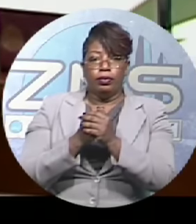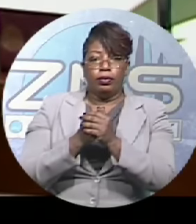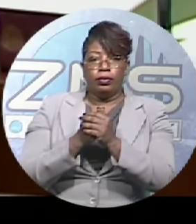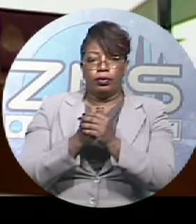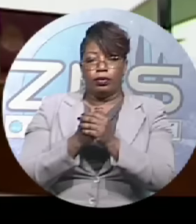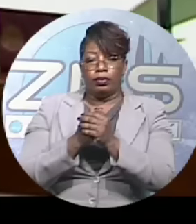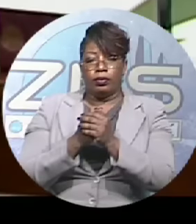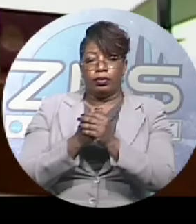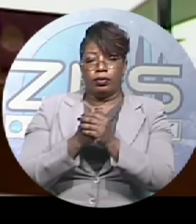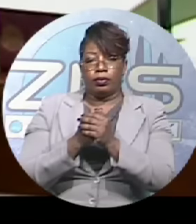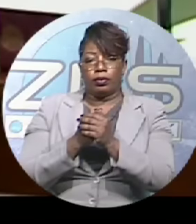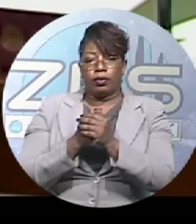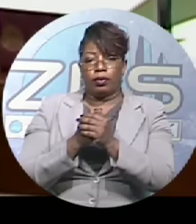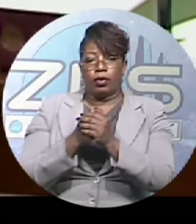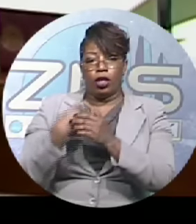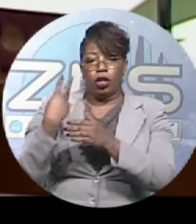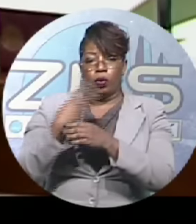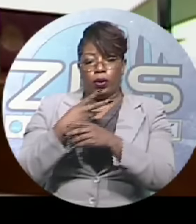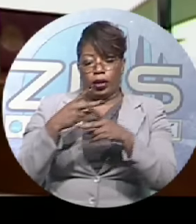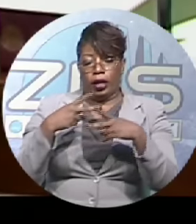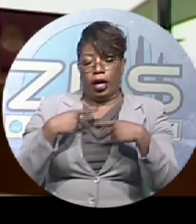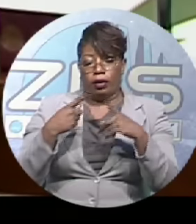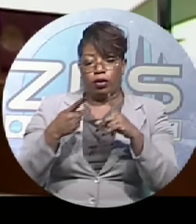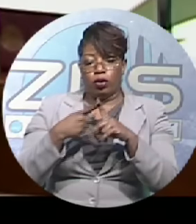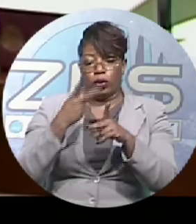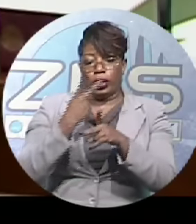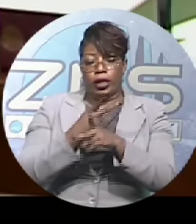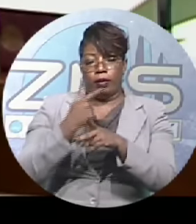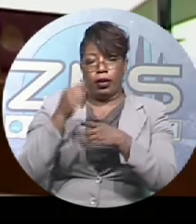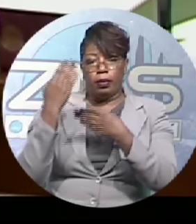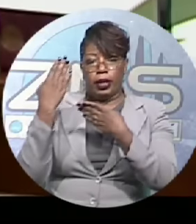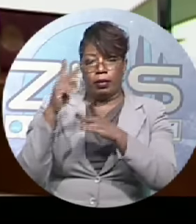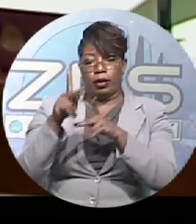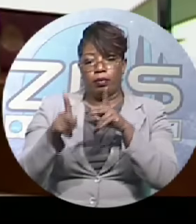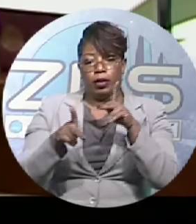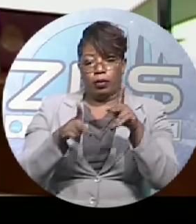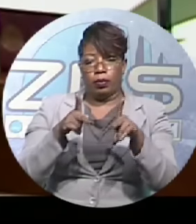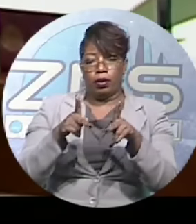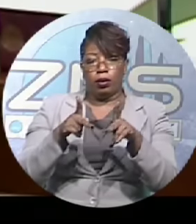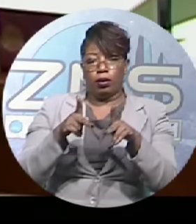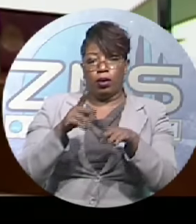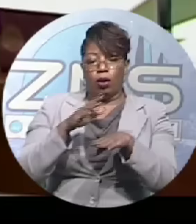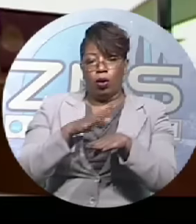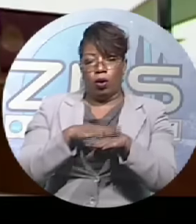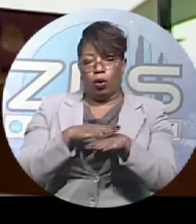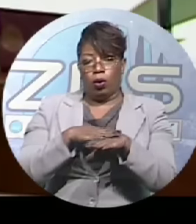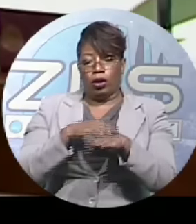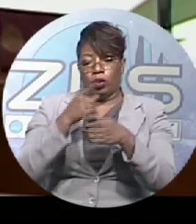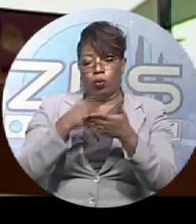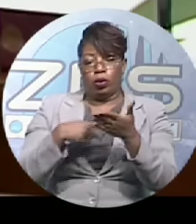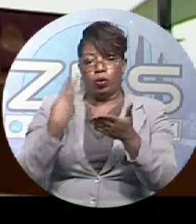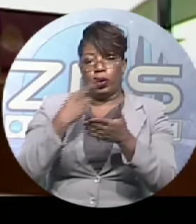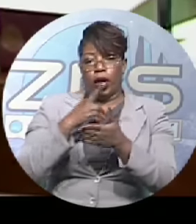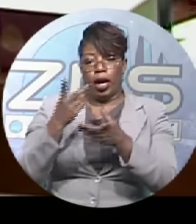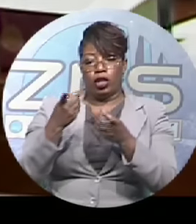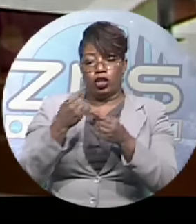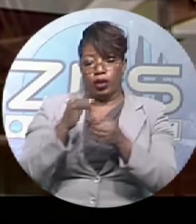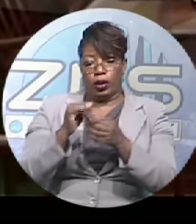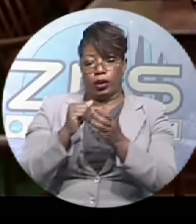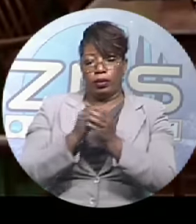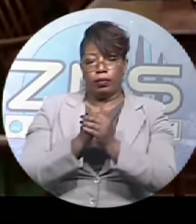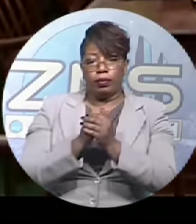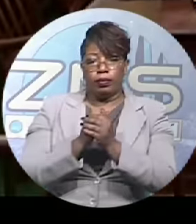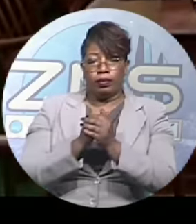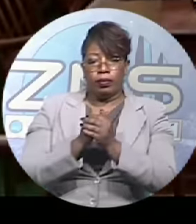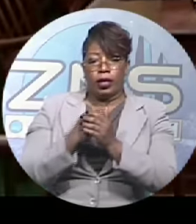know that we must keep the Bahamian people informed of all that we're doing. And the Prime Minister vowed